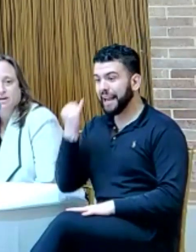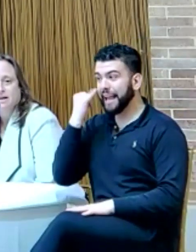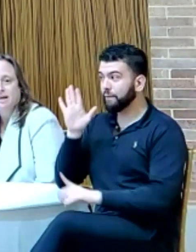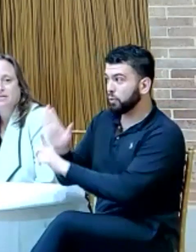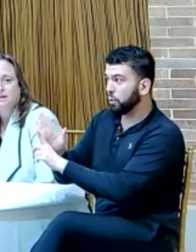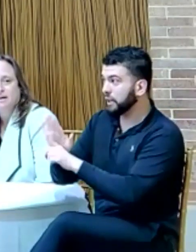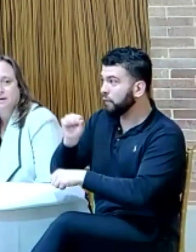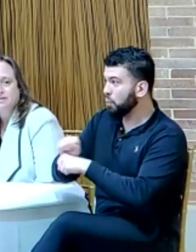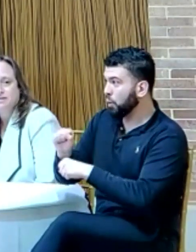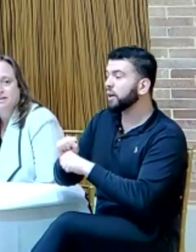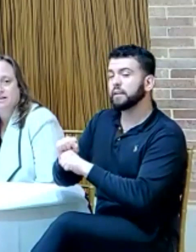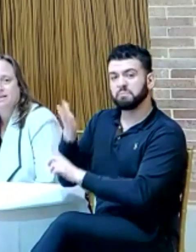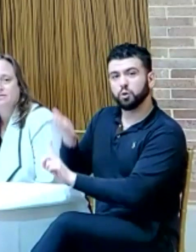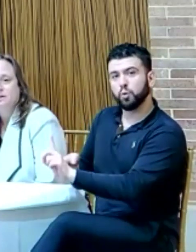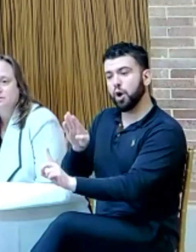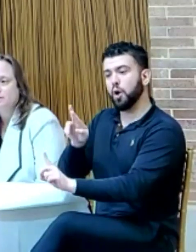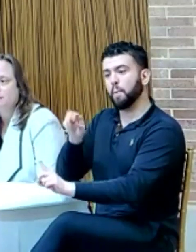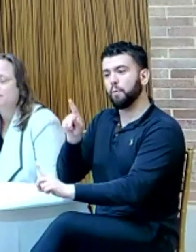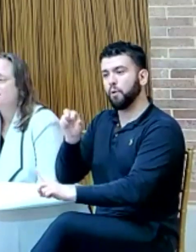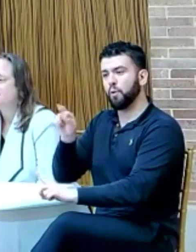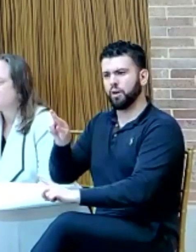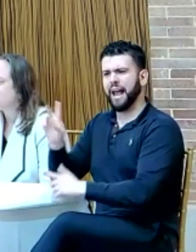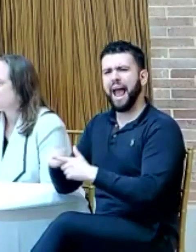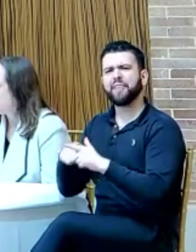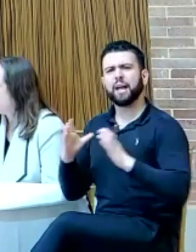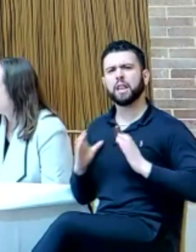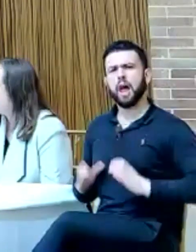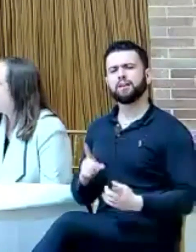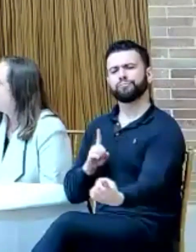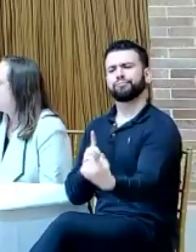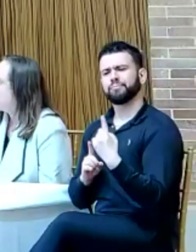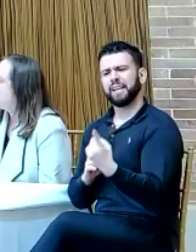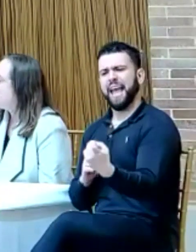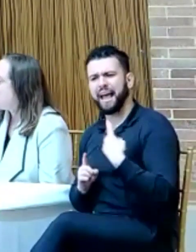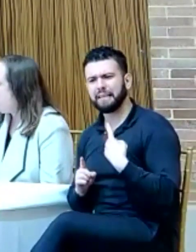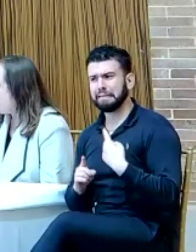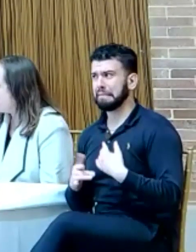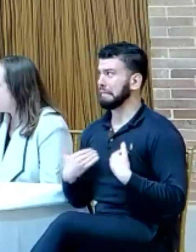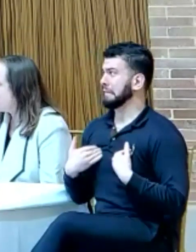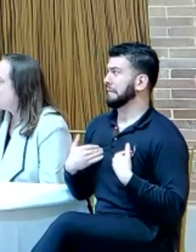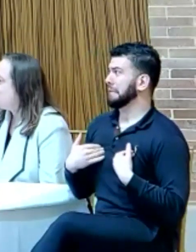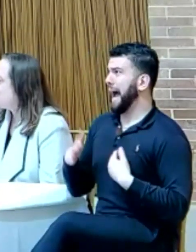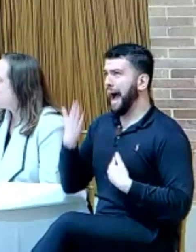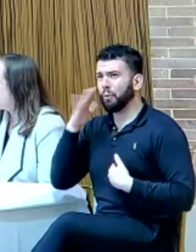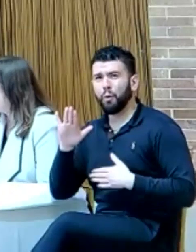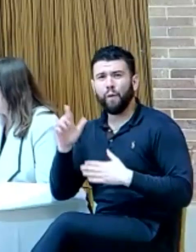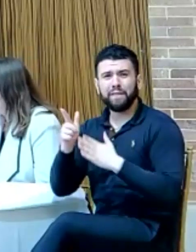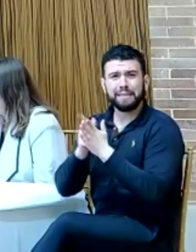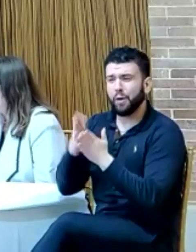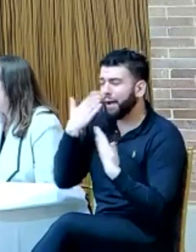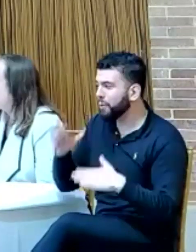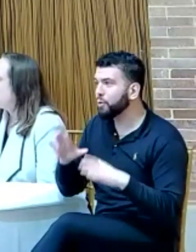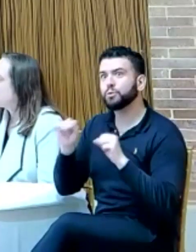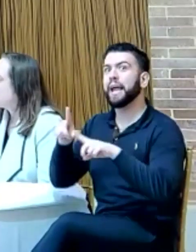broker and you get a question and you don't know whether it's legal or not you can pause you can do your